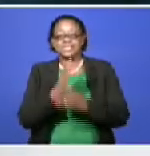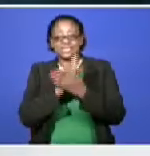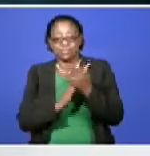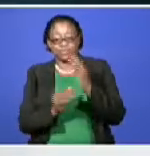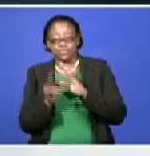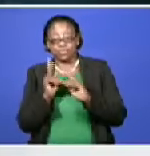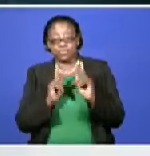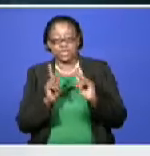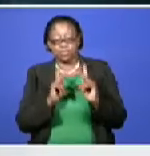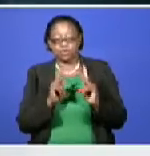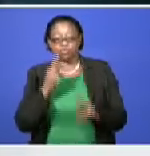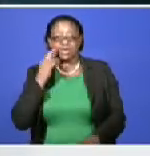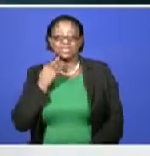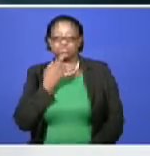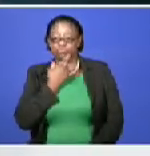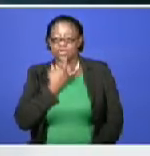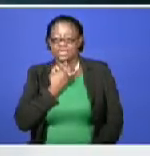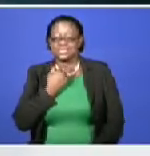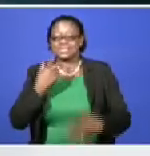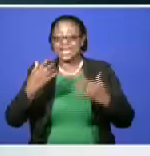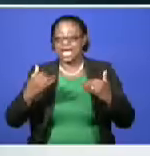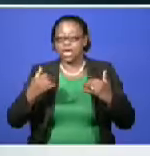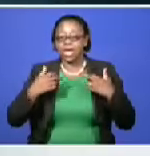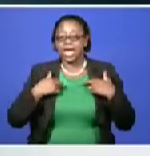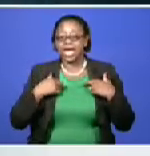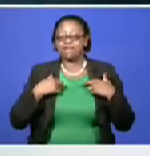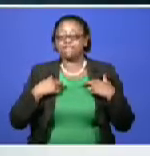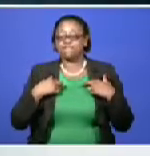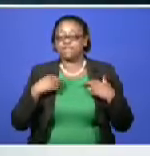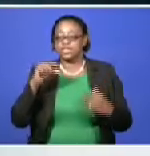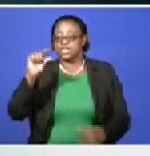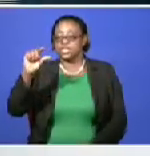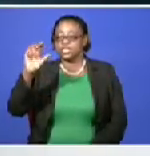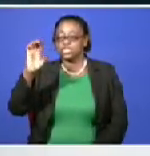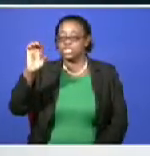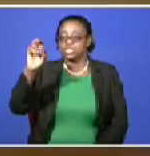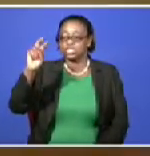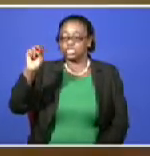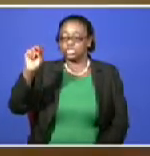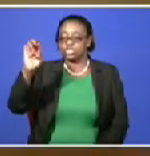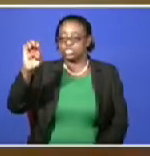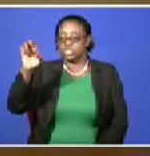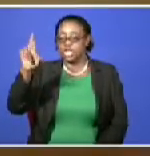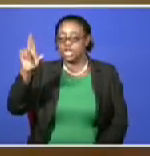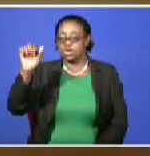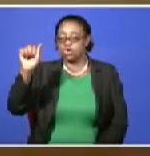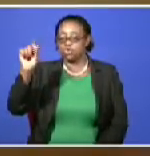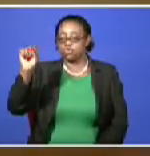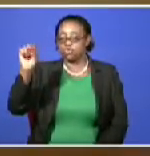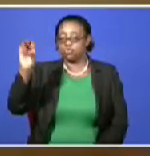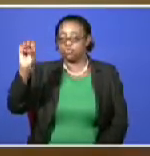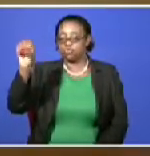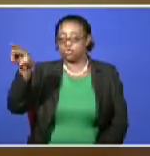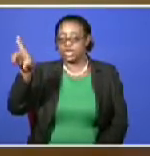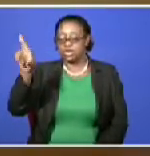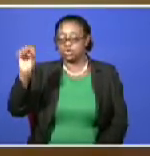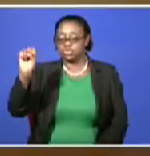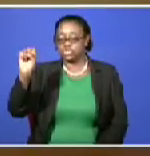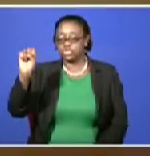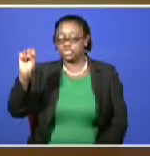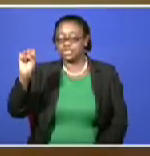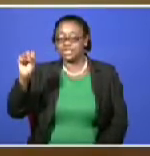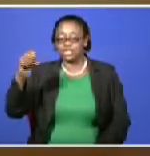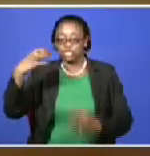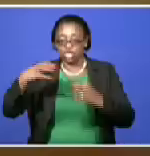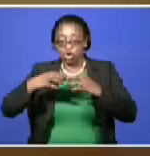franchise restaurants are operating on generators, correct? Yeah, at the moment, what we've been advised is they're off